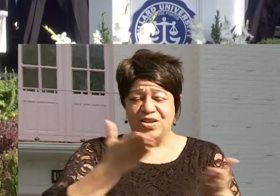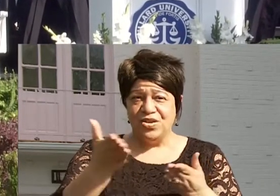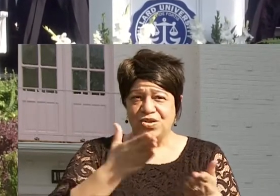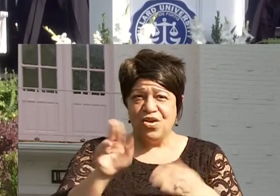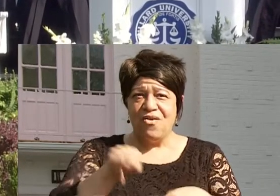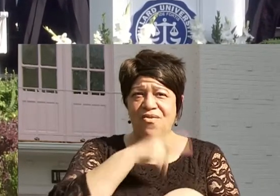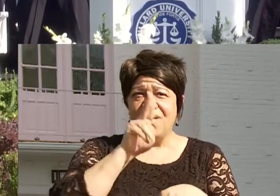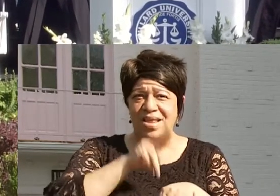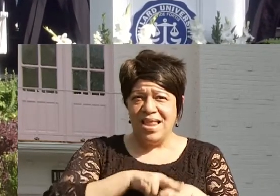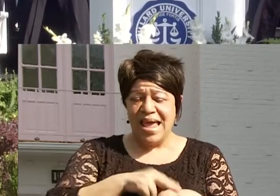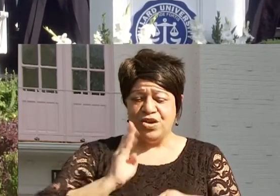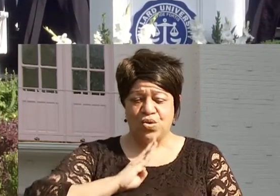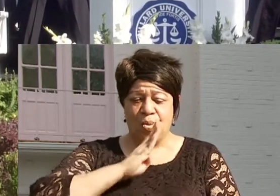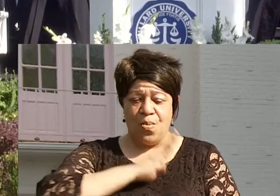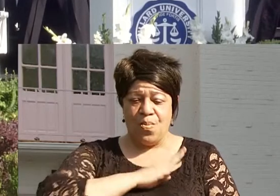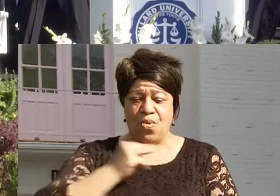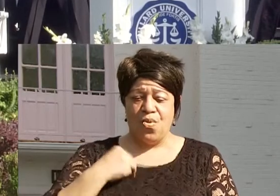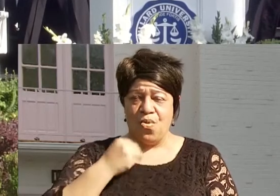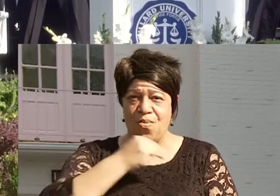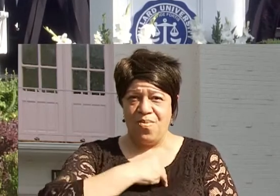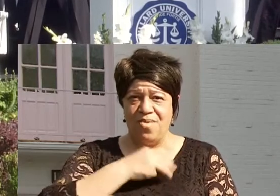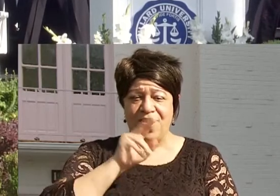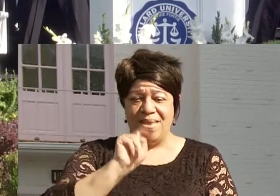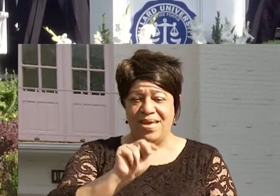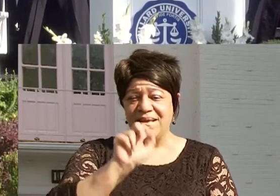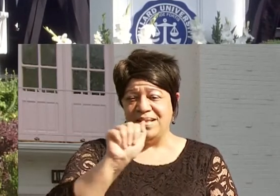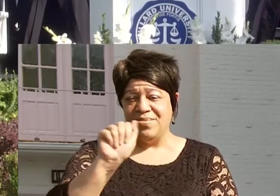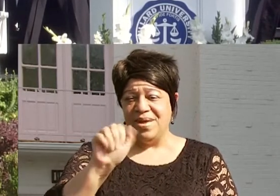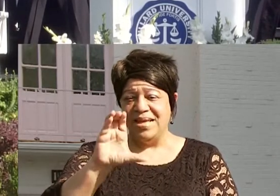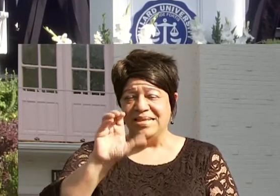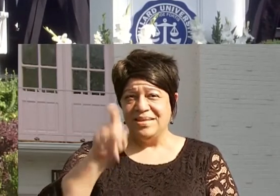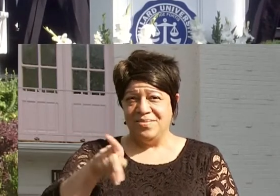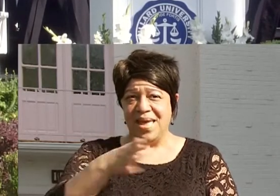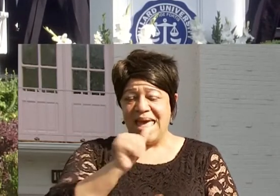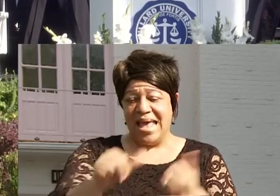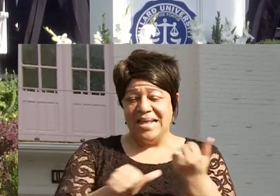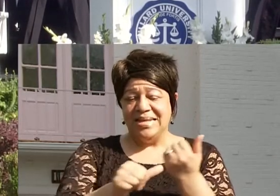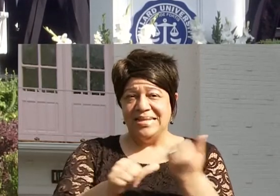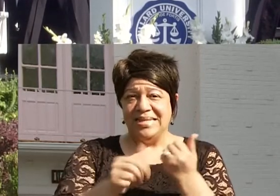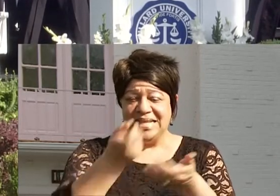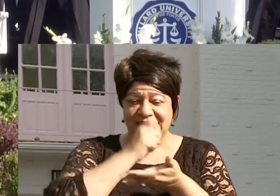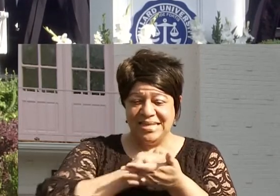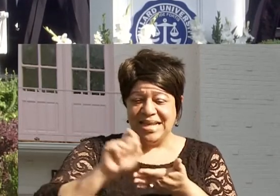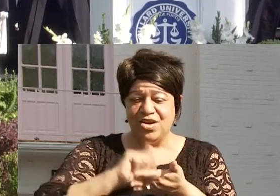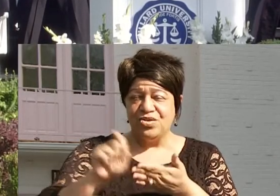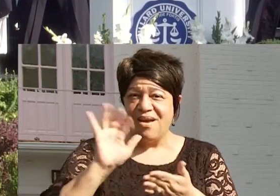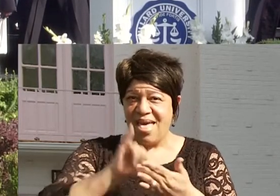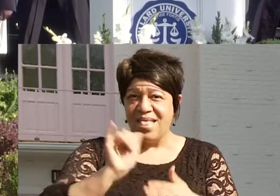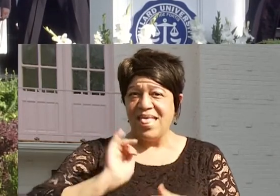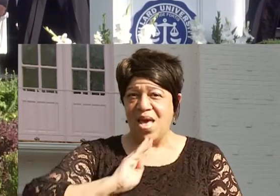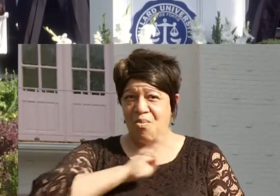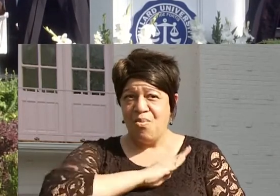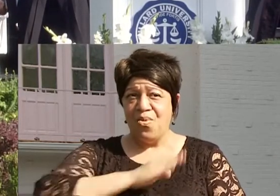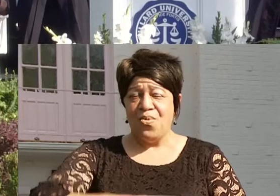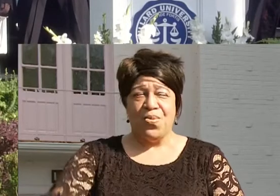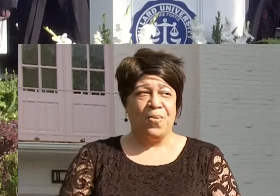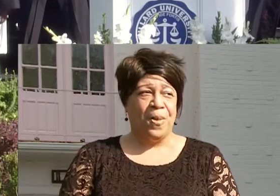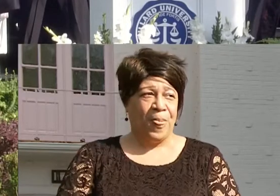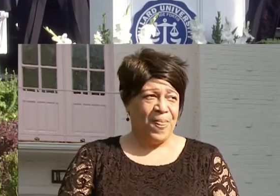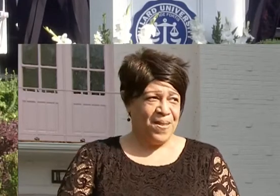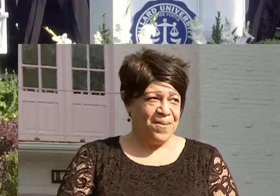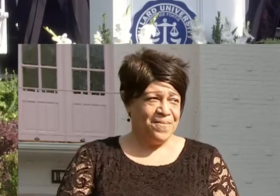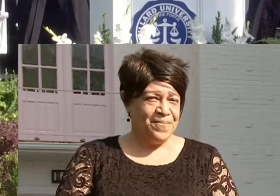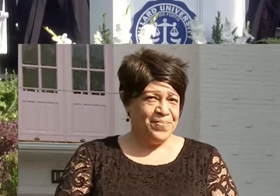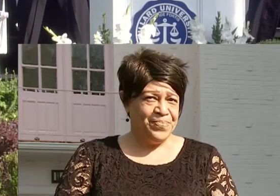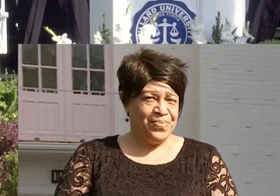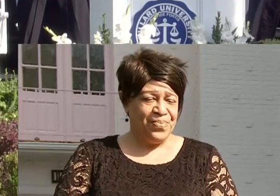the NAACP and the Assistant Secretary of the Board. At the ripe